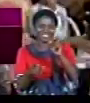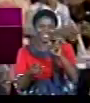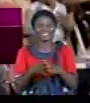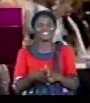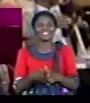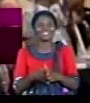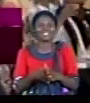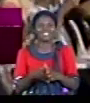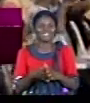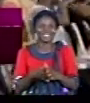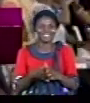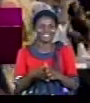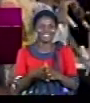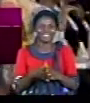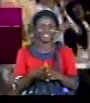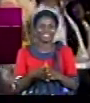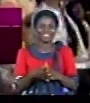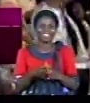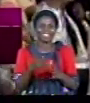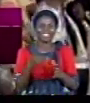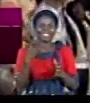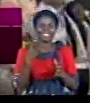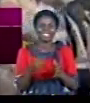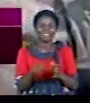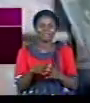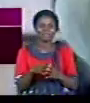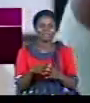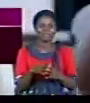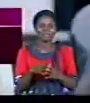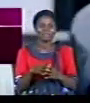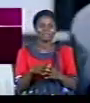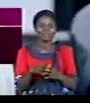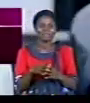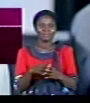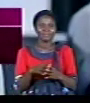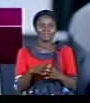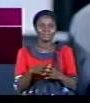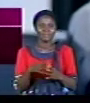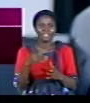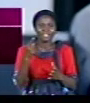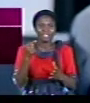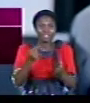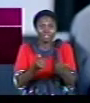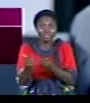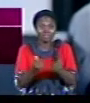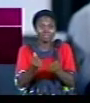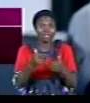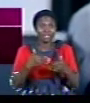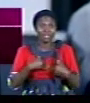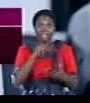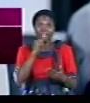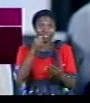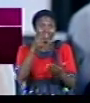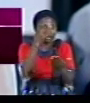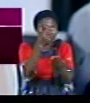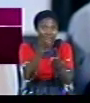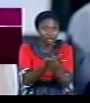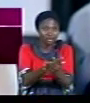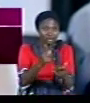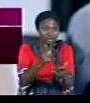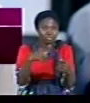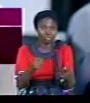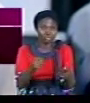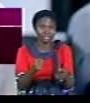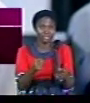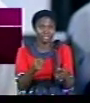The summary of the whole thing is this. The ambulance had not gotten to Eneka Primary Healthcare there.